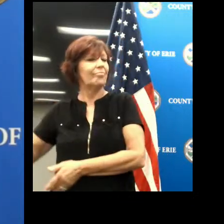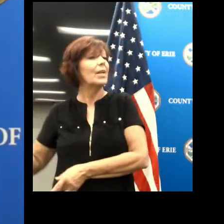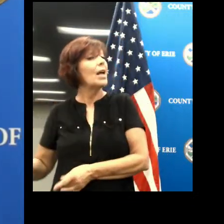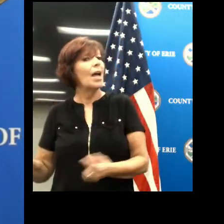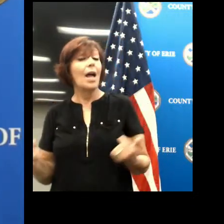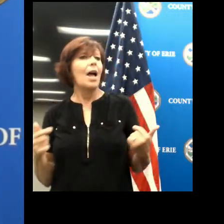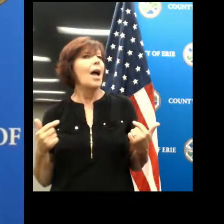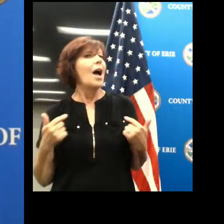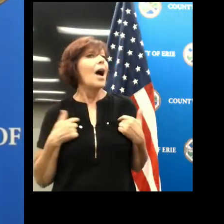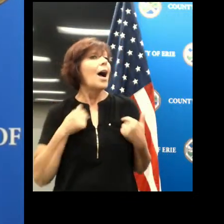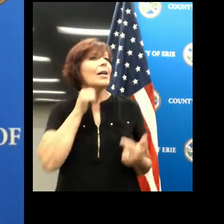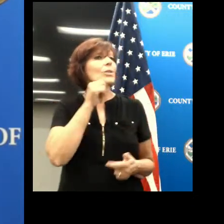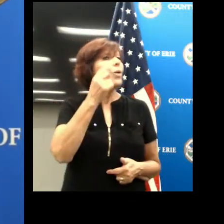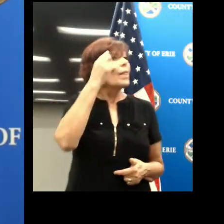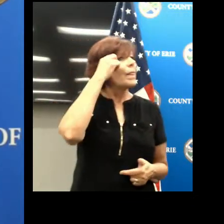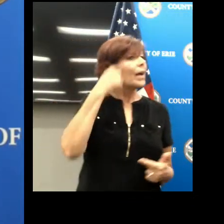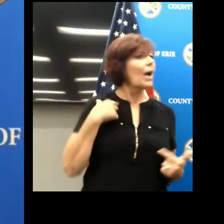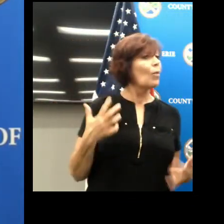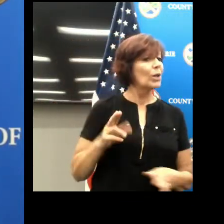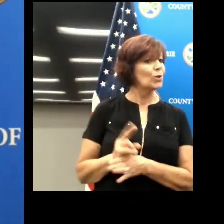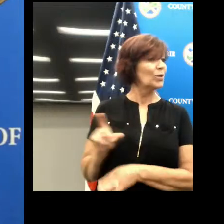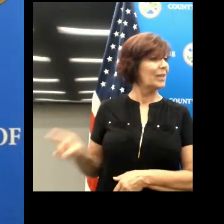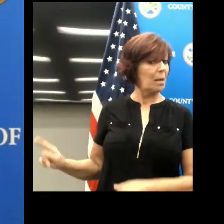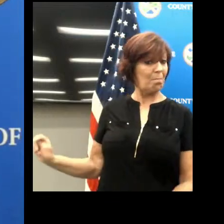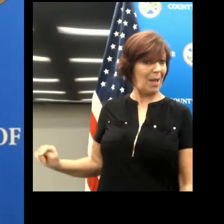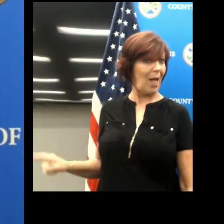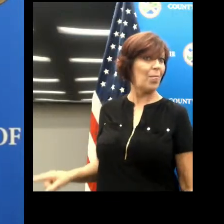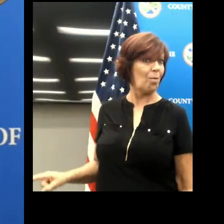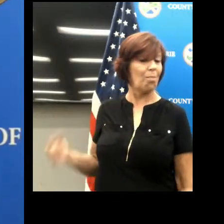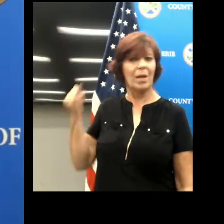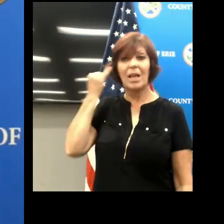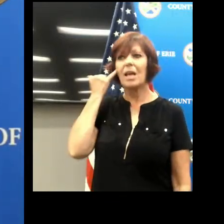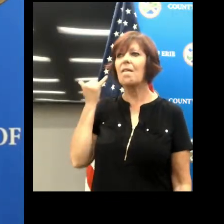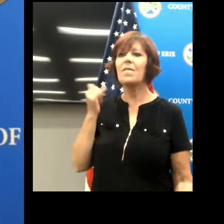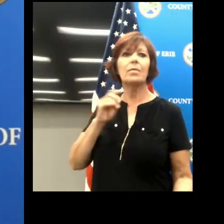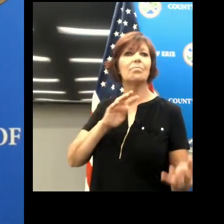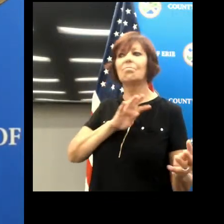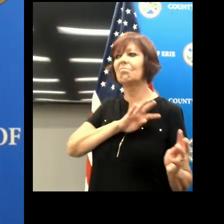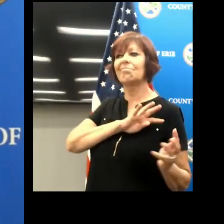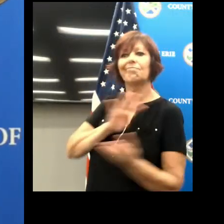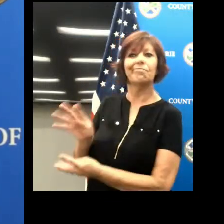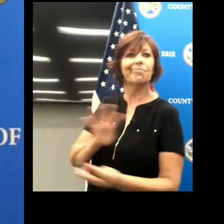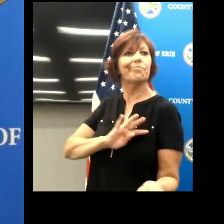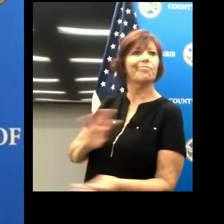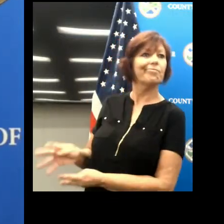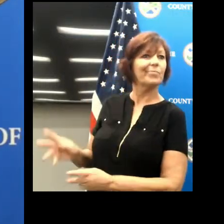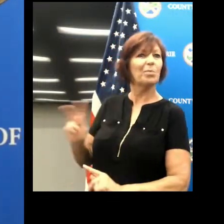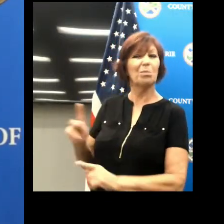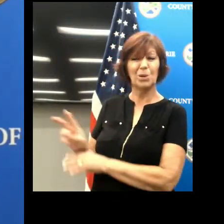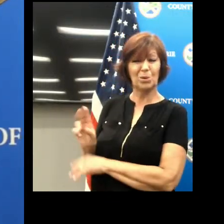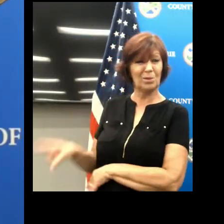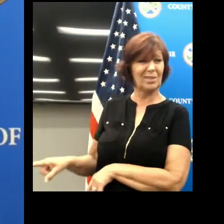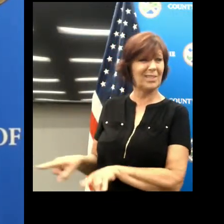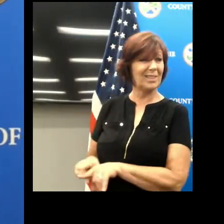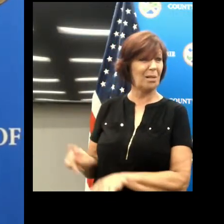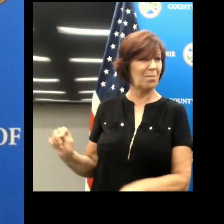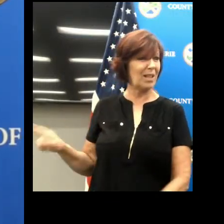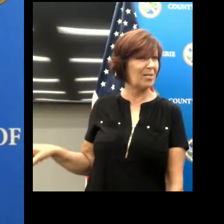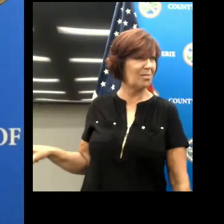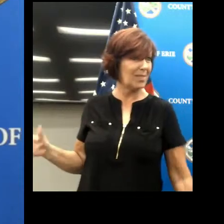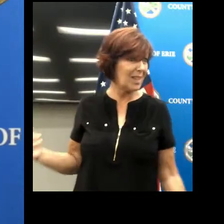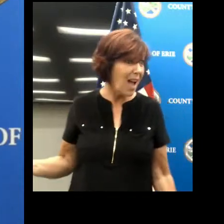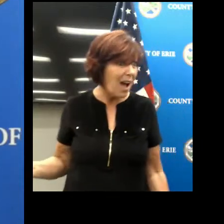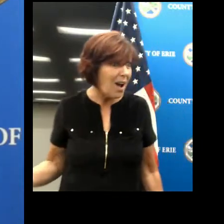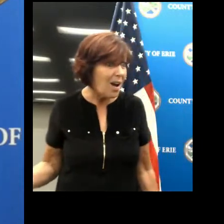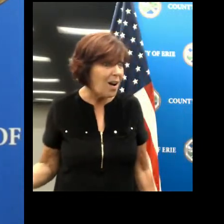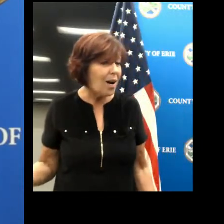I don't think I'd want to be using that porta potty if there's a whole hundreds of people in that lot in the age of COVID,